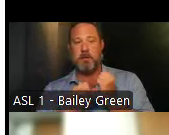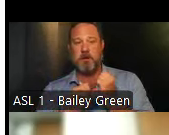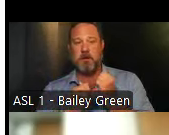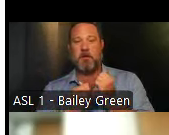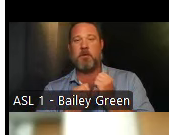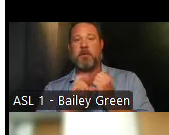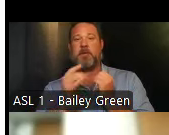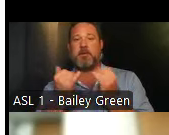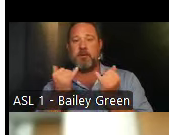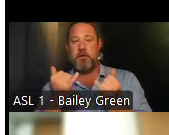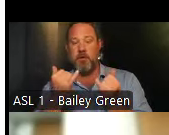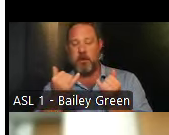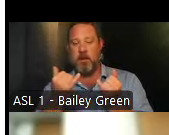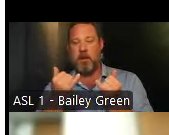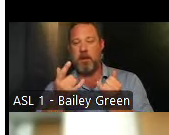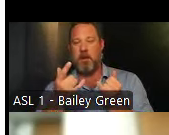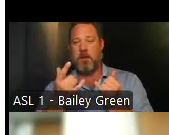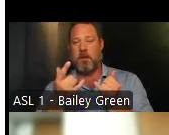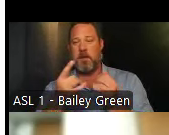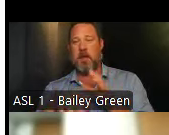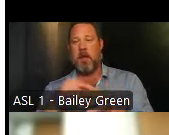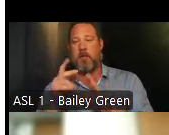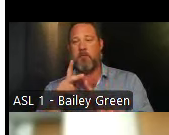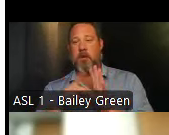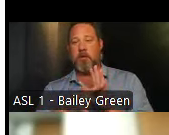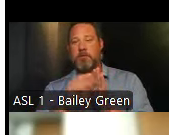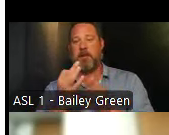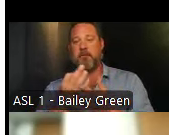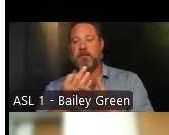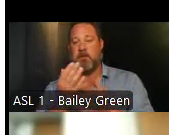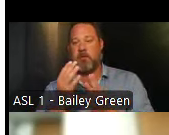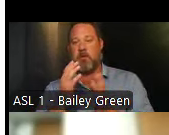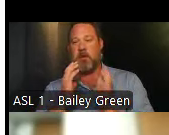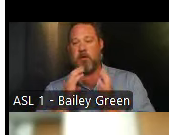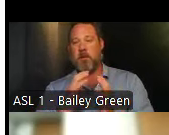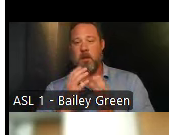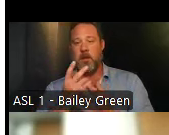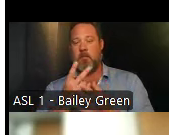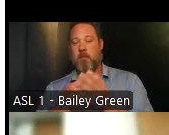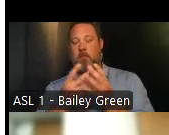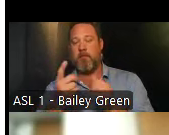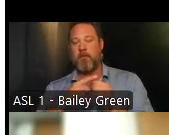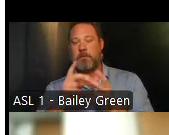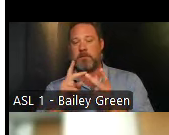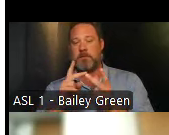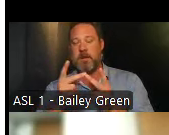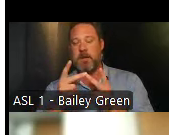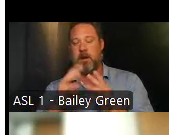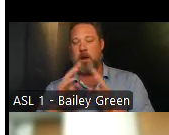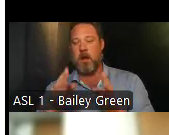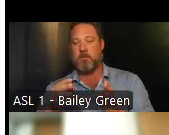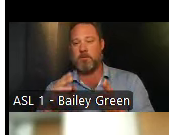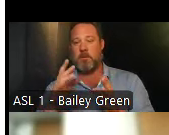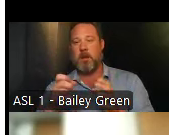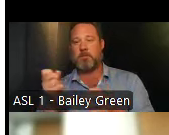Assembly floor currently. It passed out of Policy Committee and Fiscal Committee in both the first and secondary house. It does